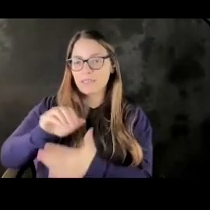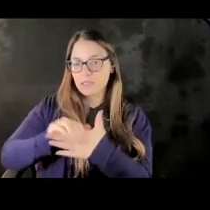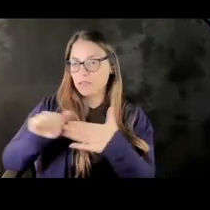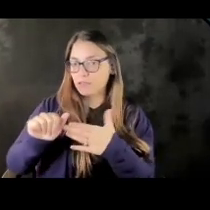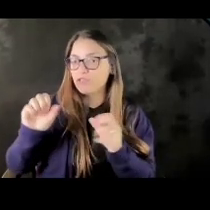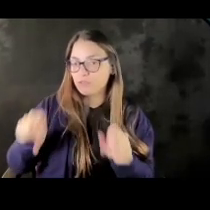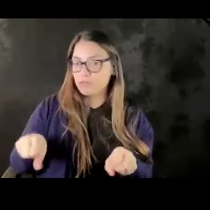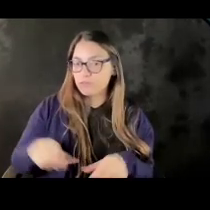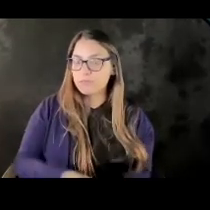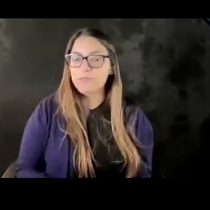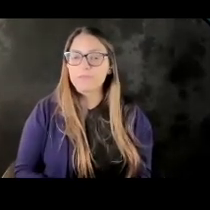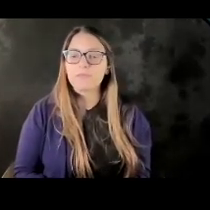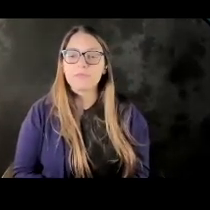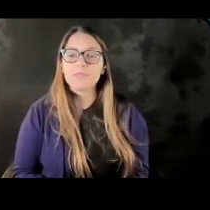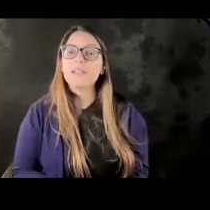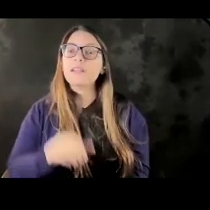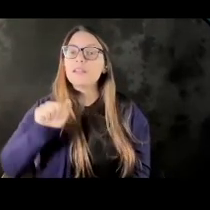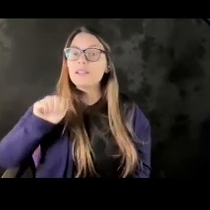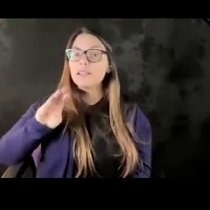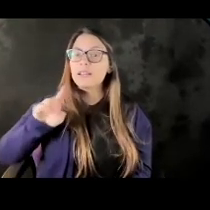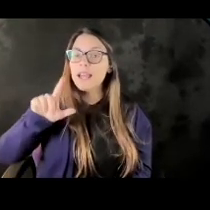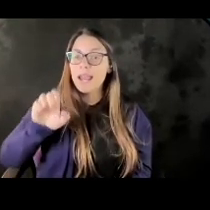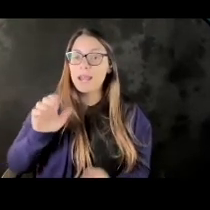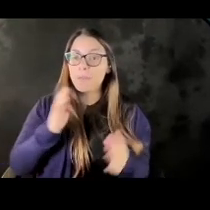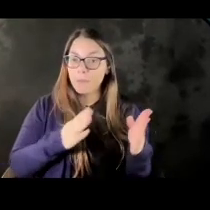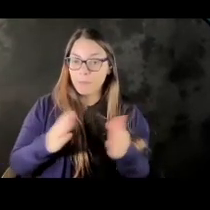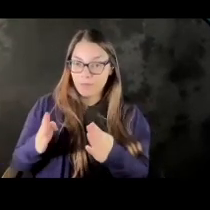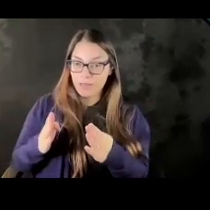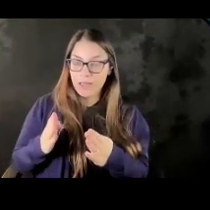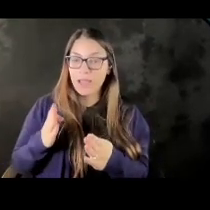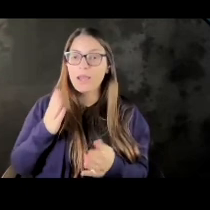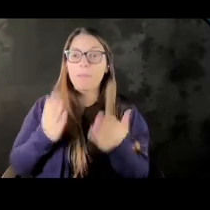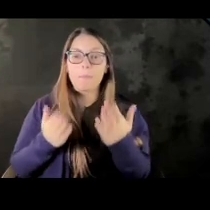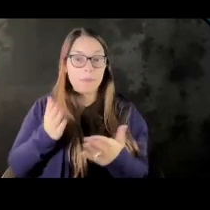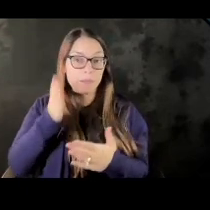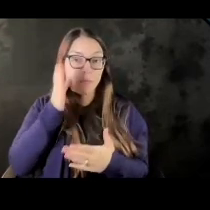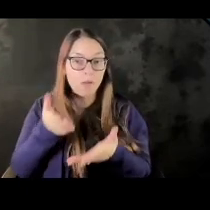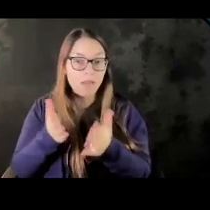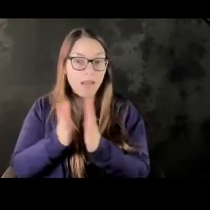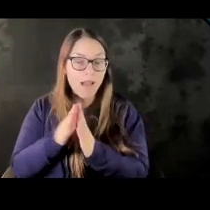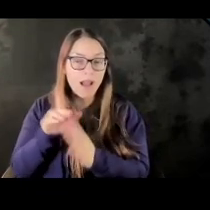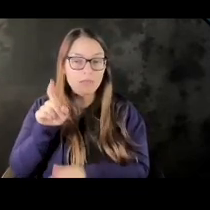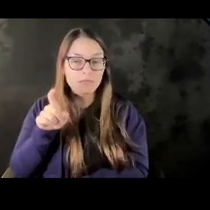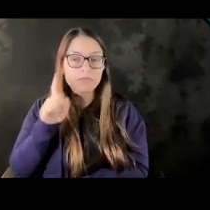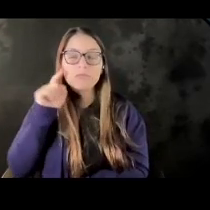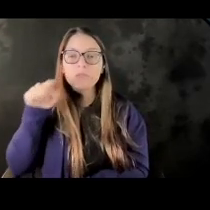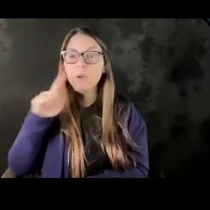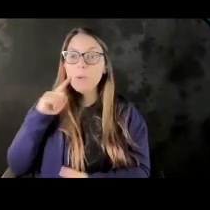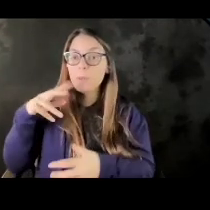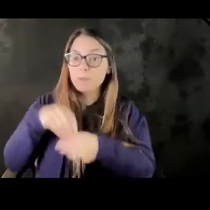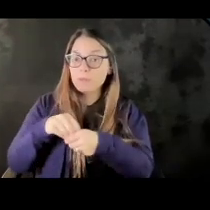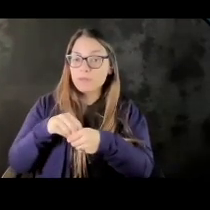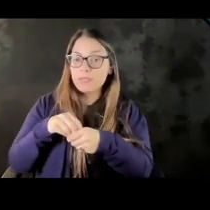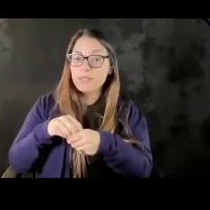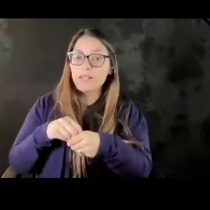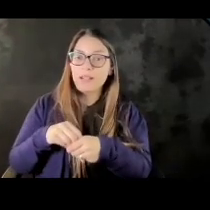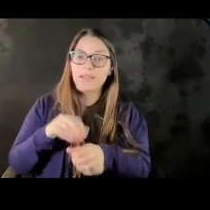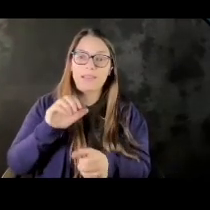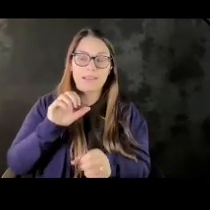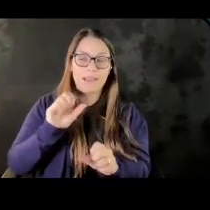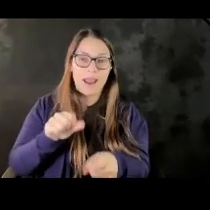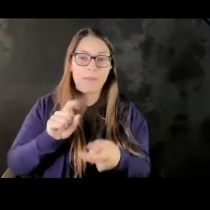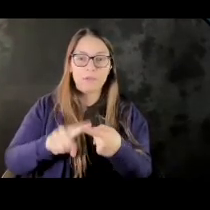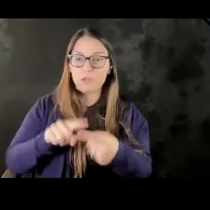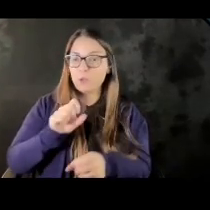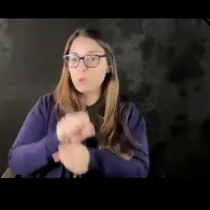$34,060. And an ABLE plan may ask you if you are participating in the Able to Work, if you